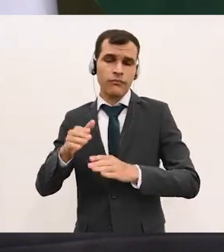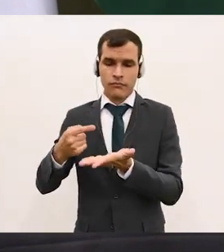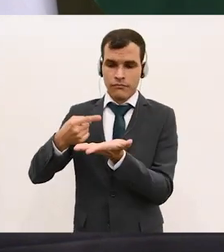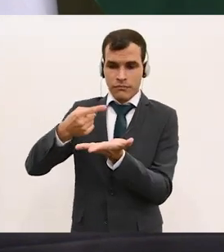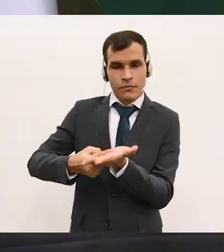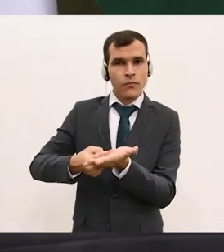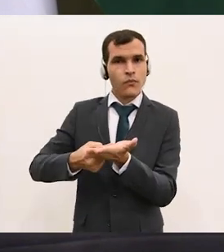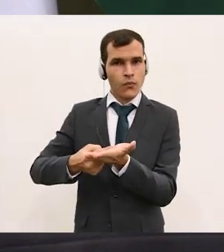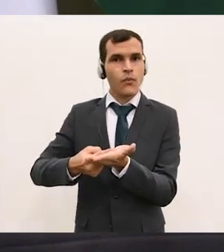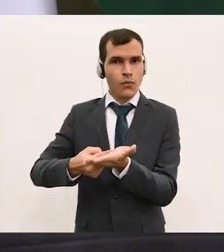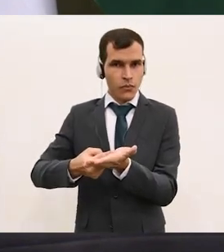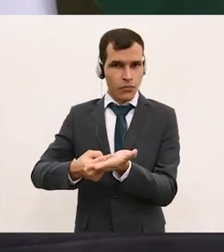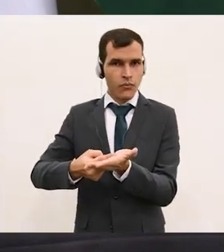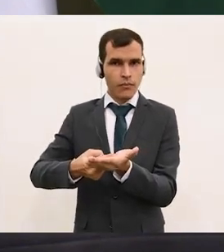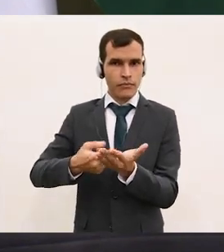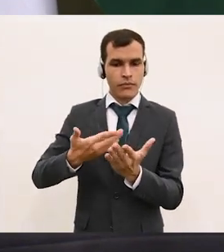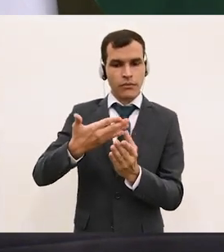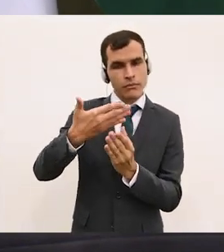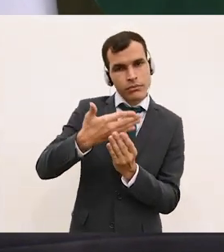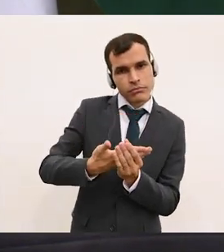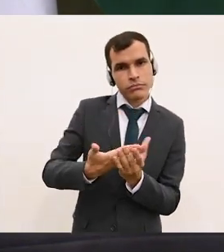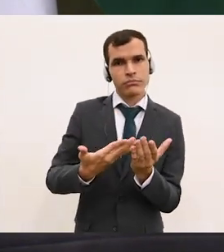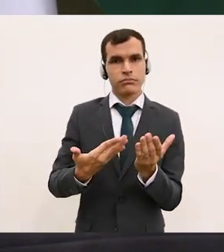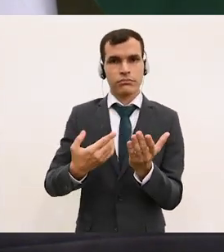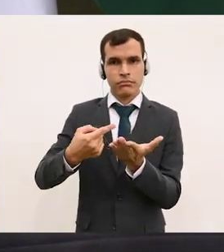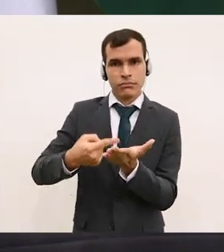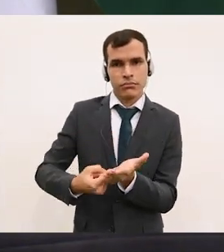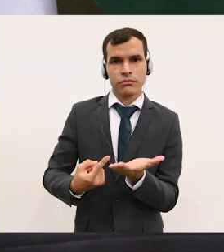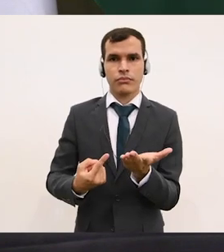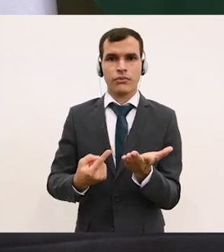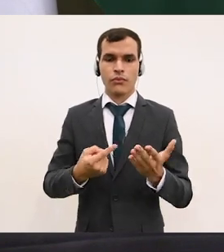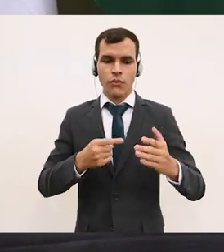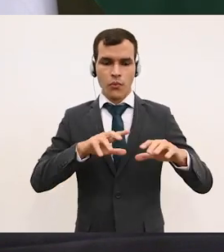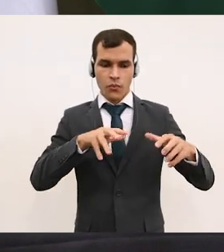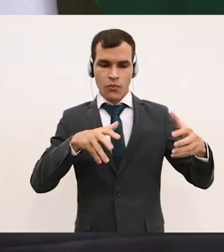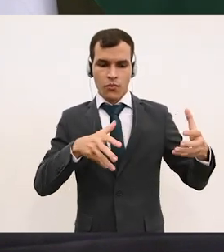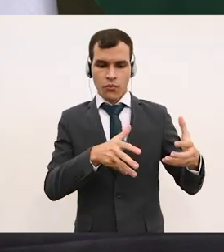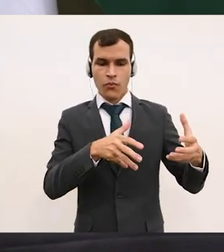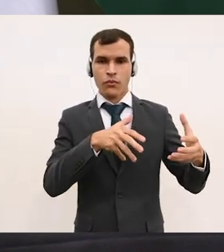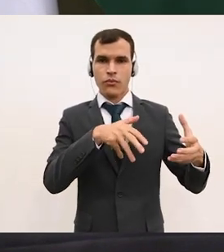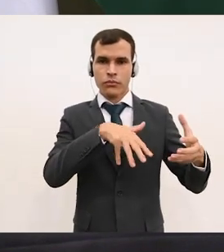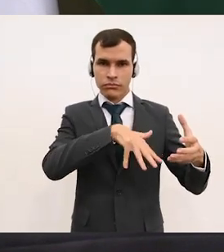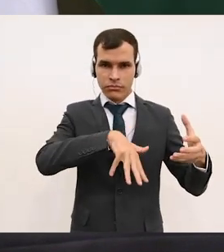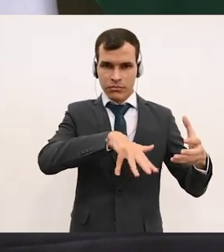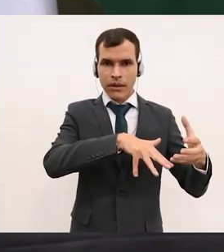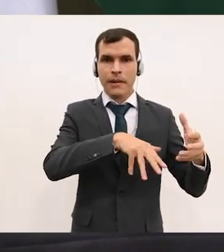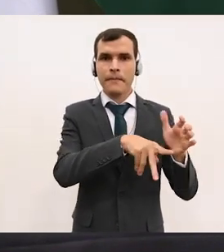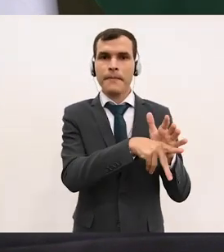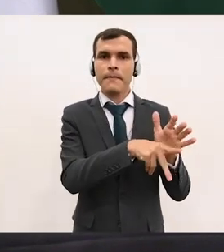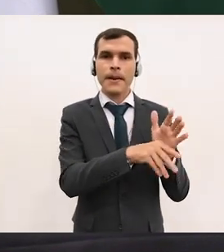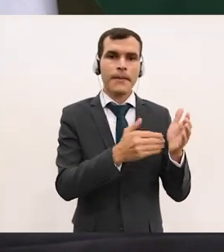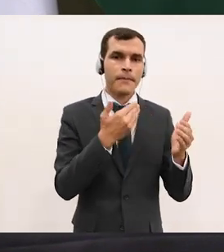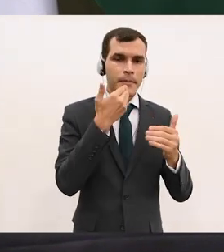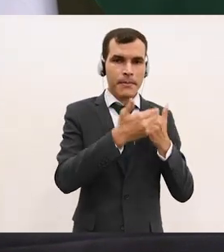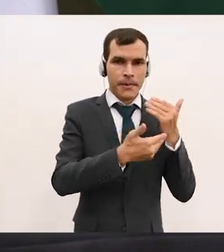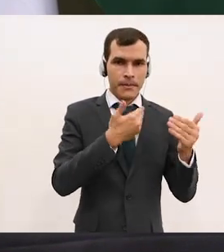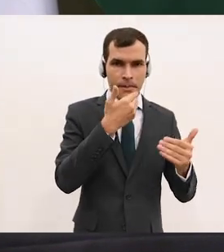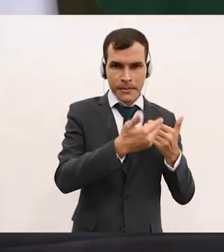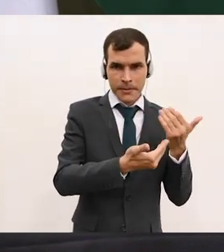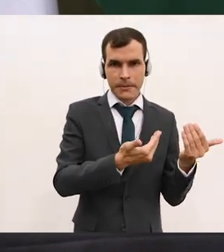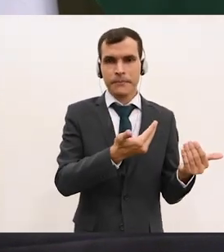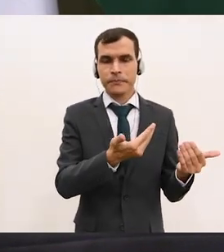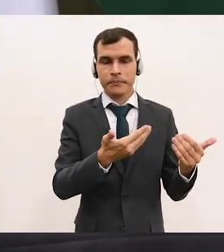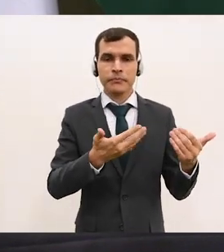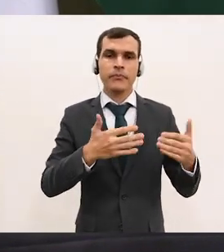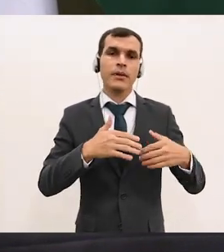time. Time is too short. But we need to agree a process, and members need to agree on what type of reforms they would like